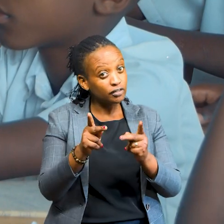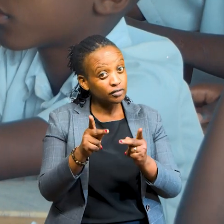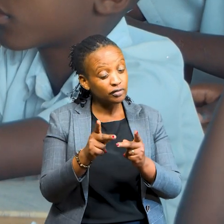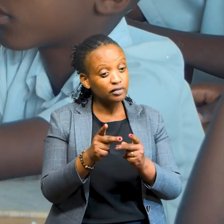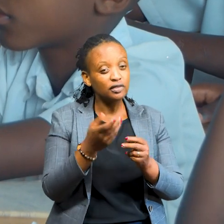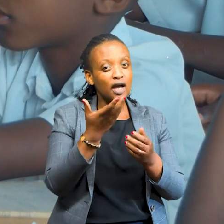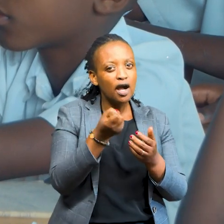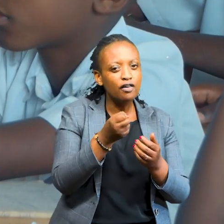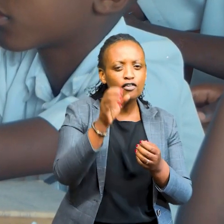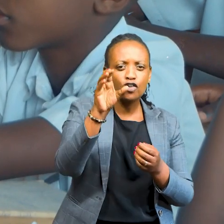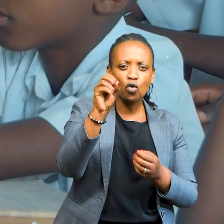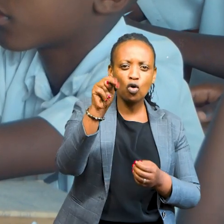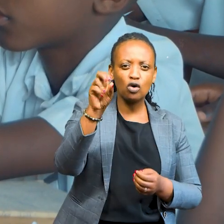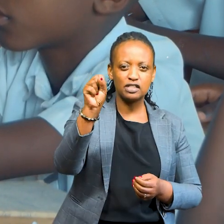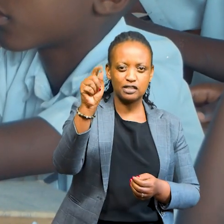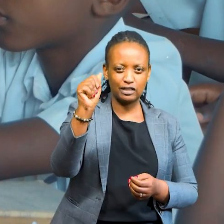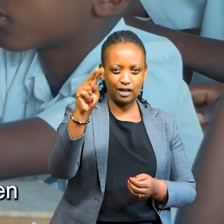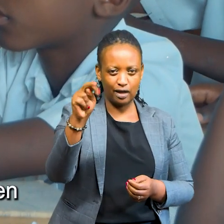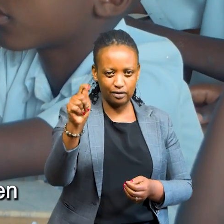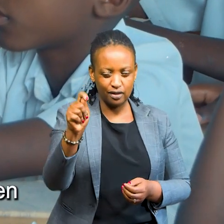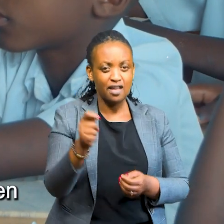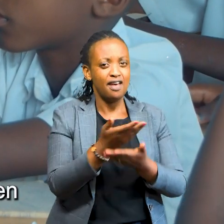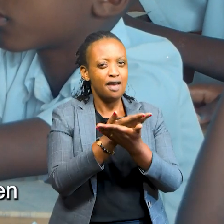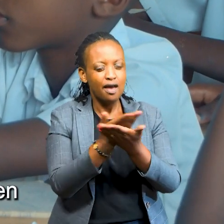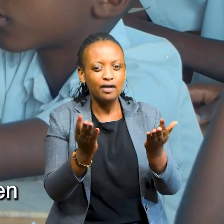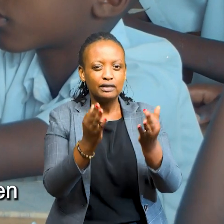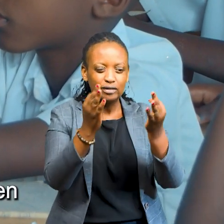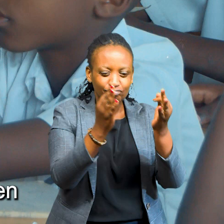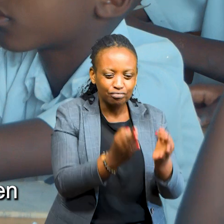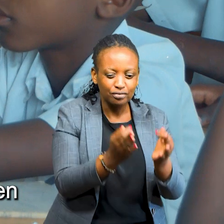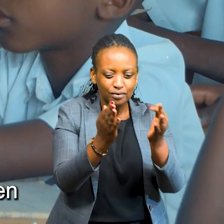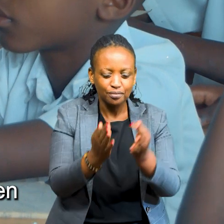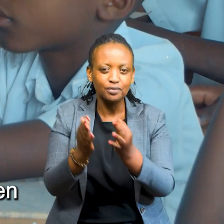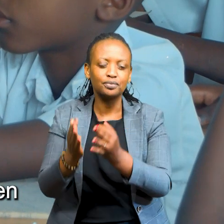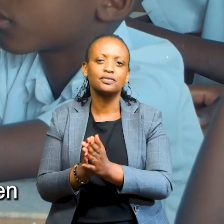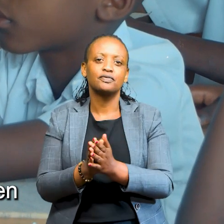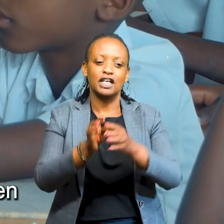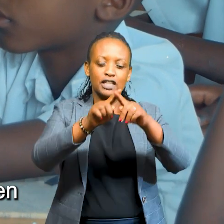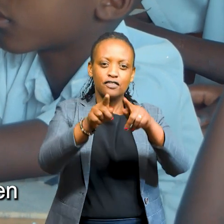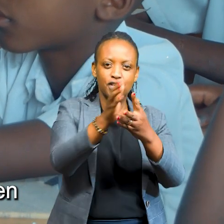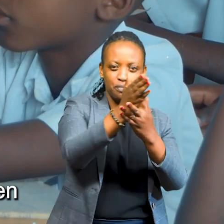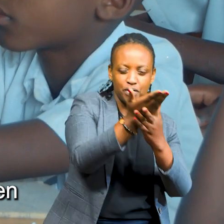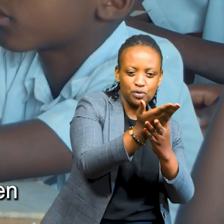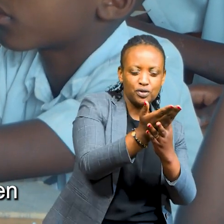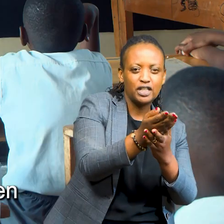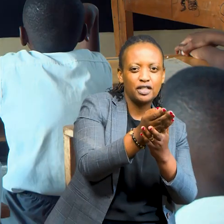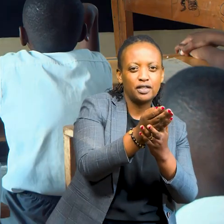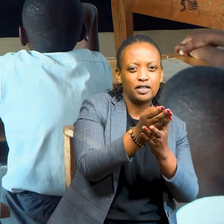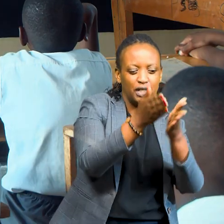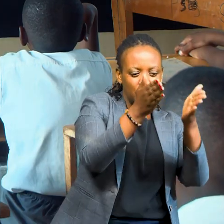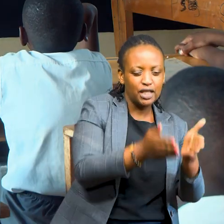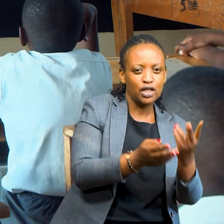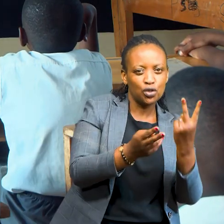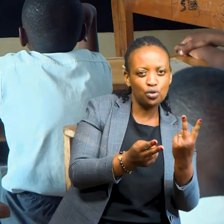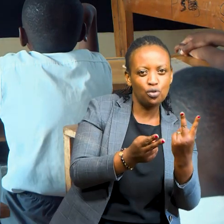okay, is a constant. In any sequence, the difference between